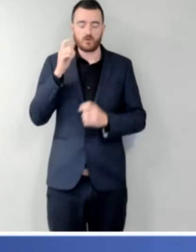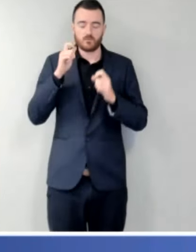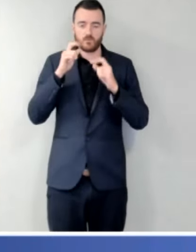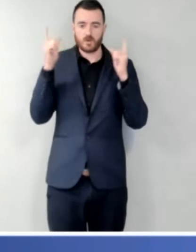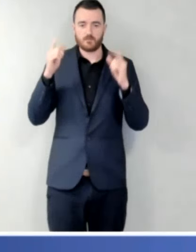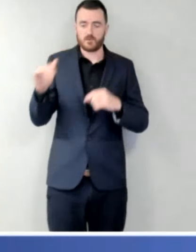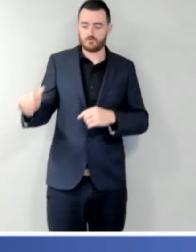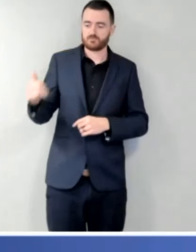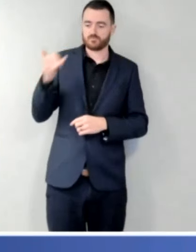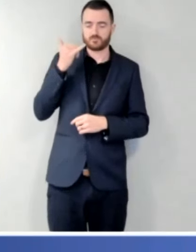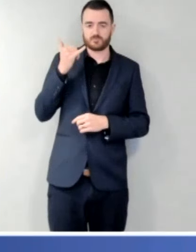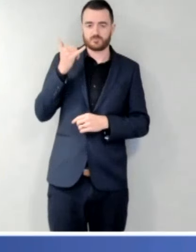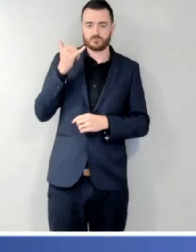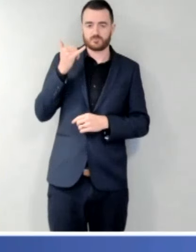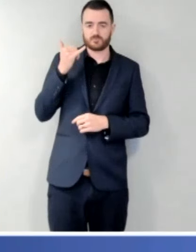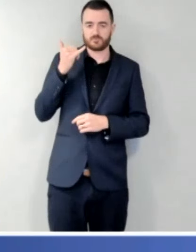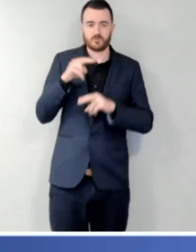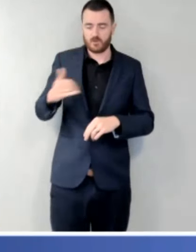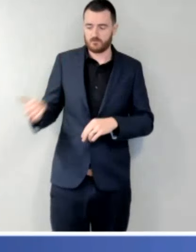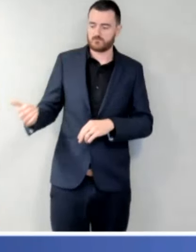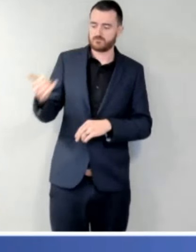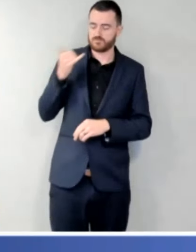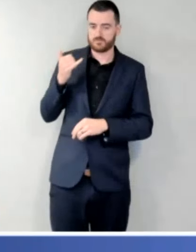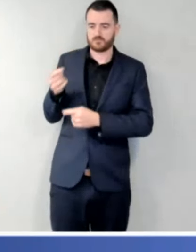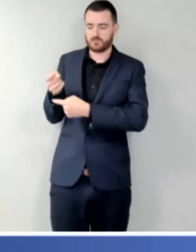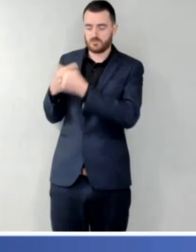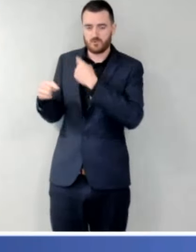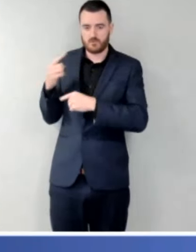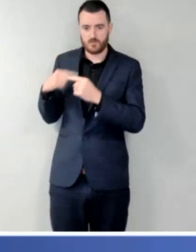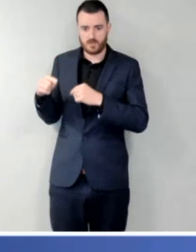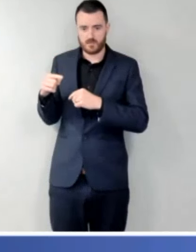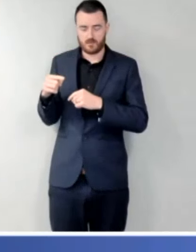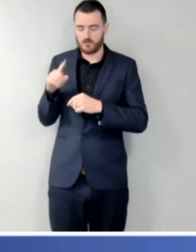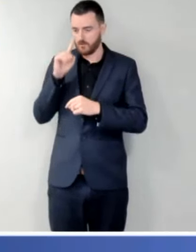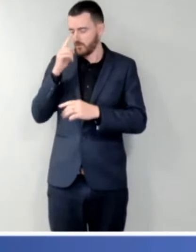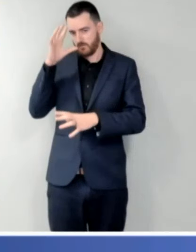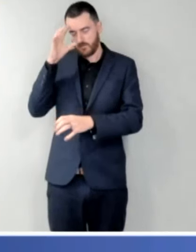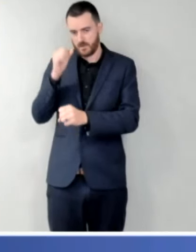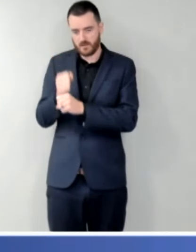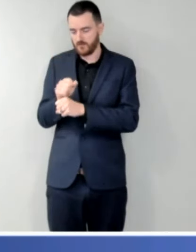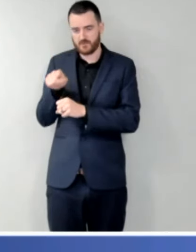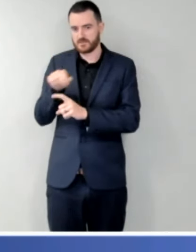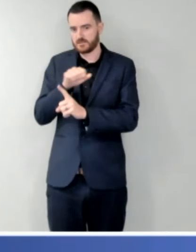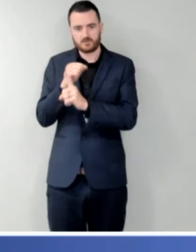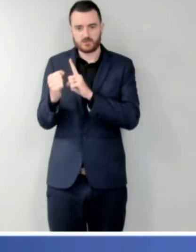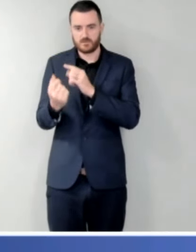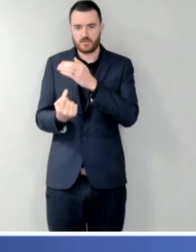morning, advising me of an incomprehensible situation that was unfolding.